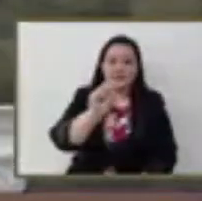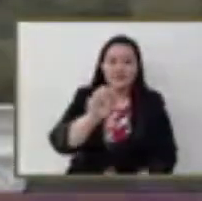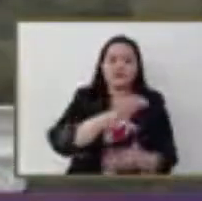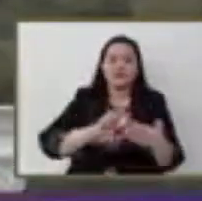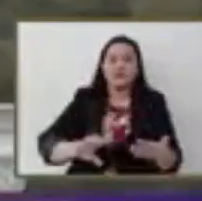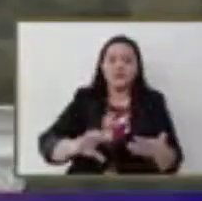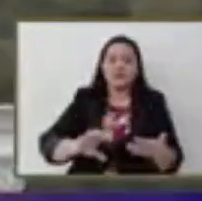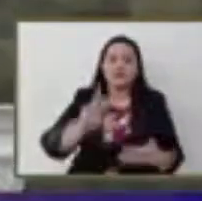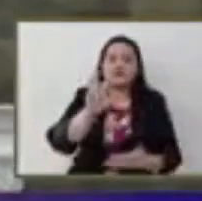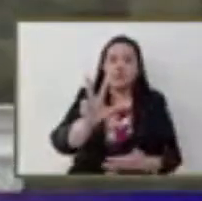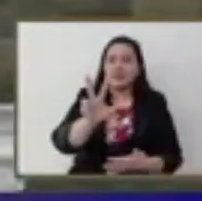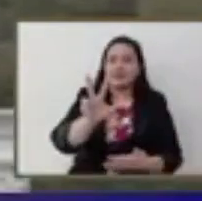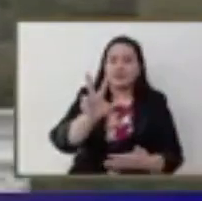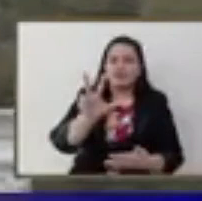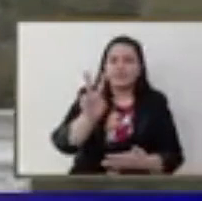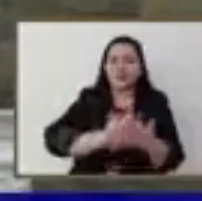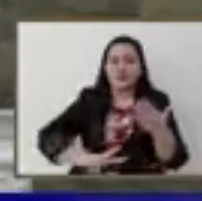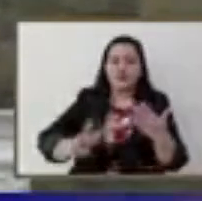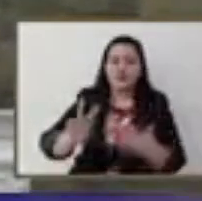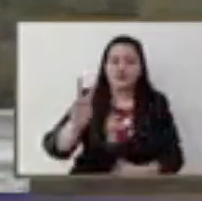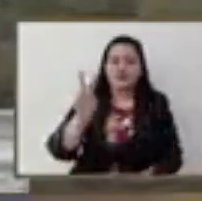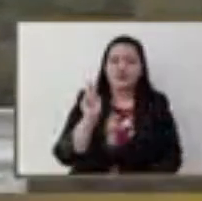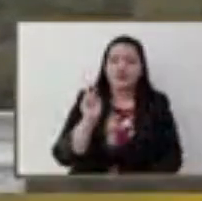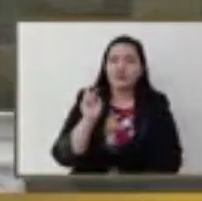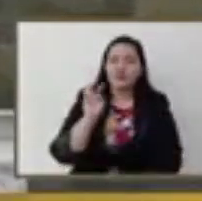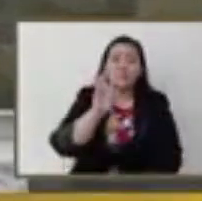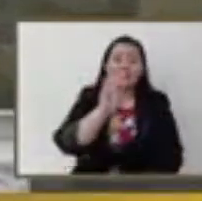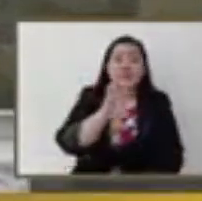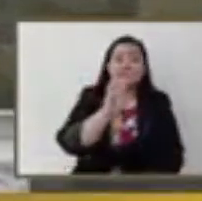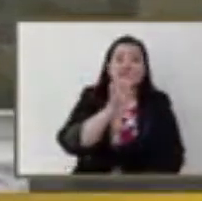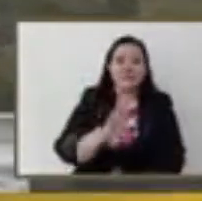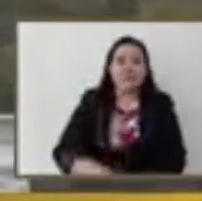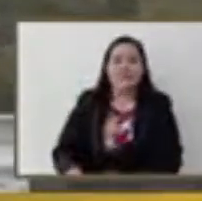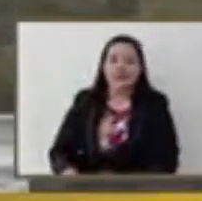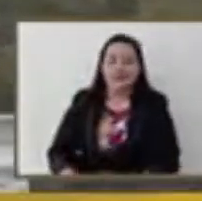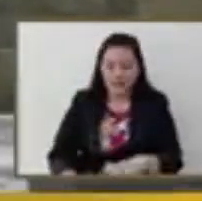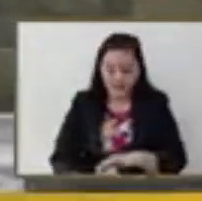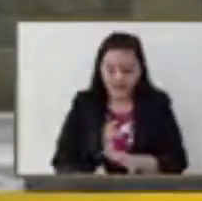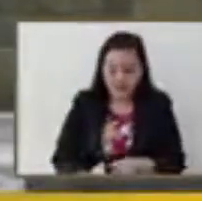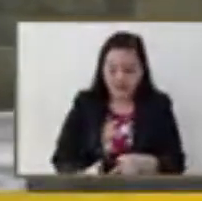Colossians chapter 3 in verse number 16.